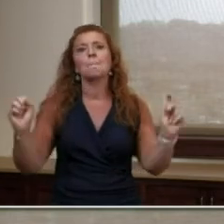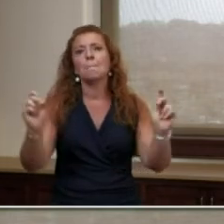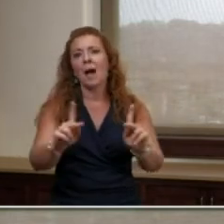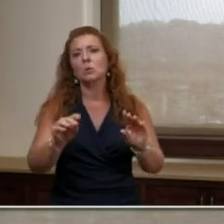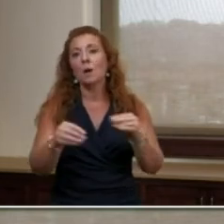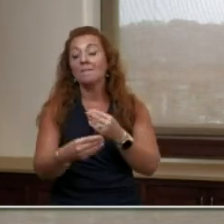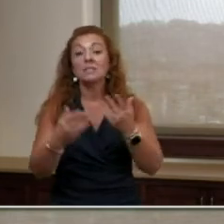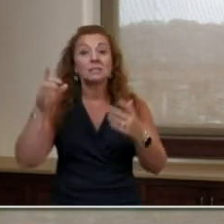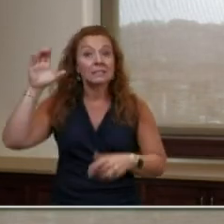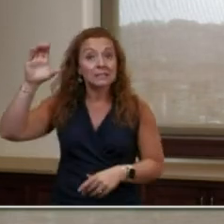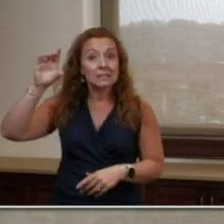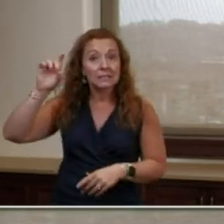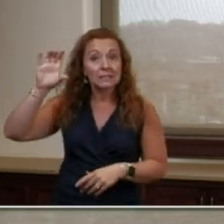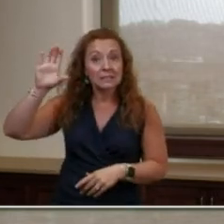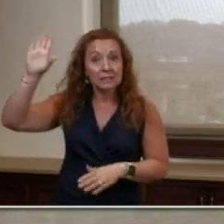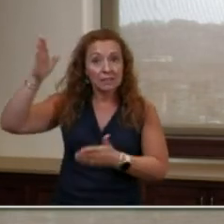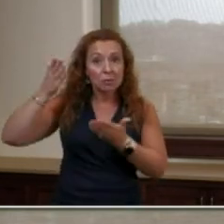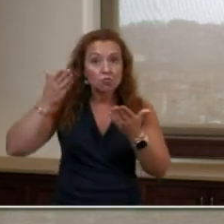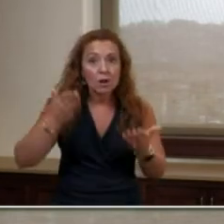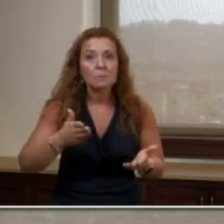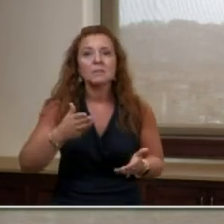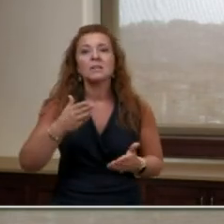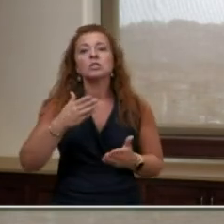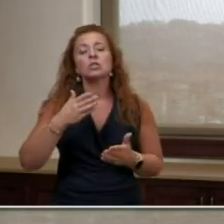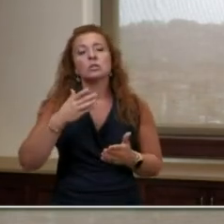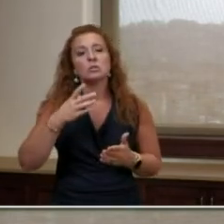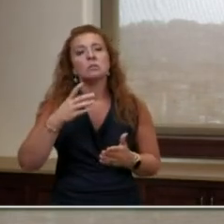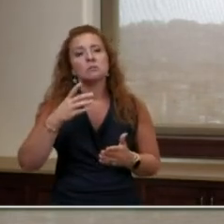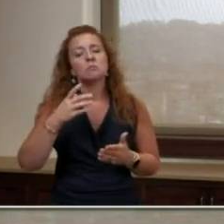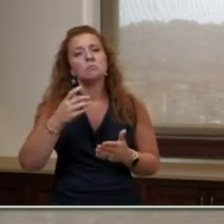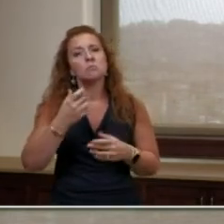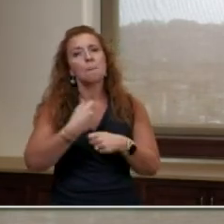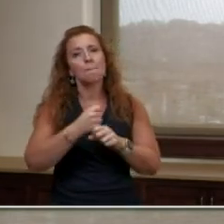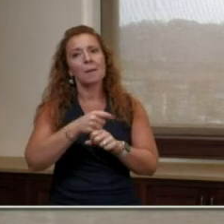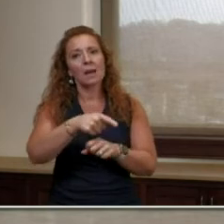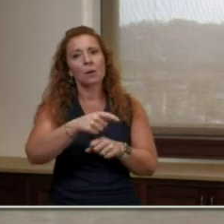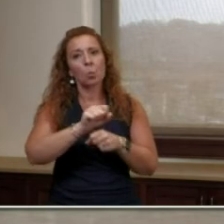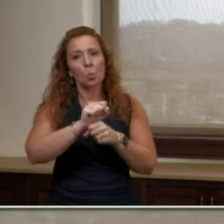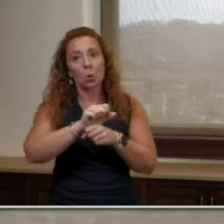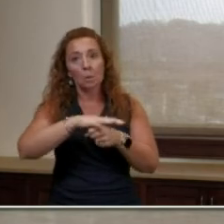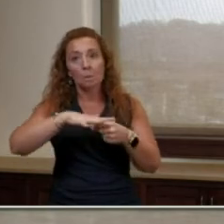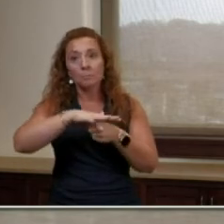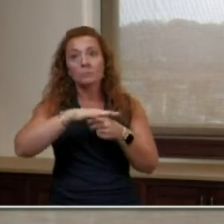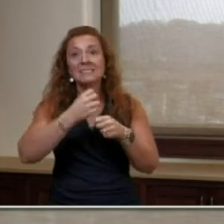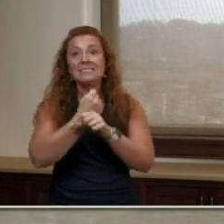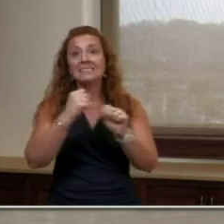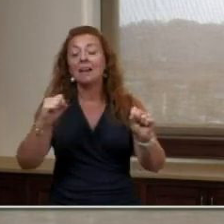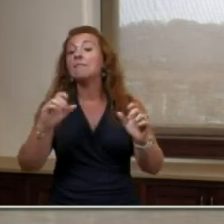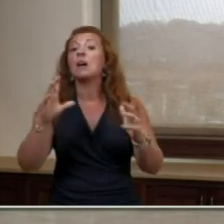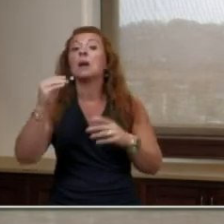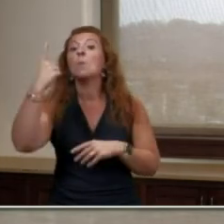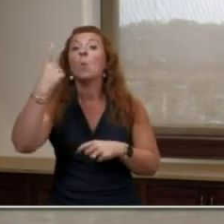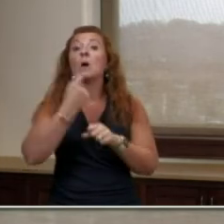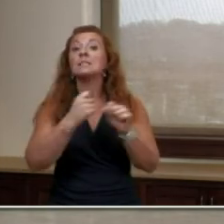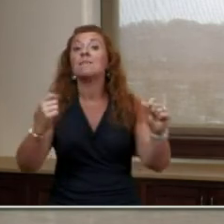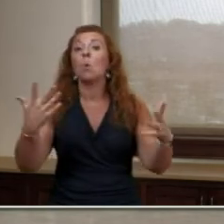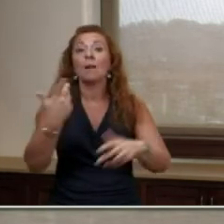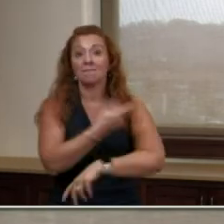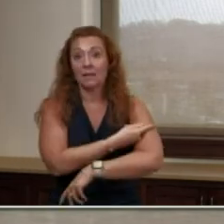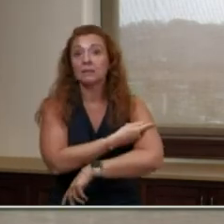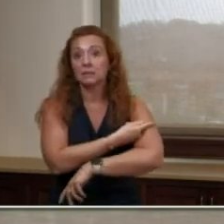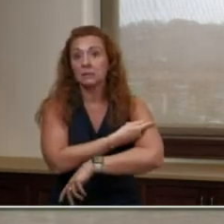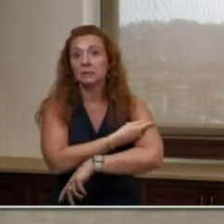got CDC recommendations that can make that safe. Certainly the biggest thing to make it safe is